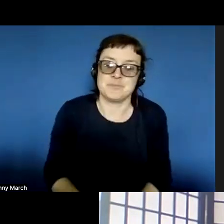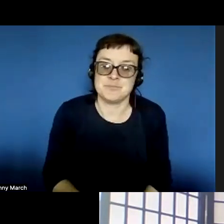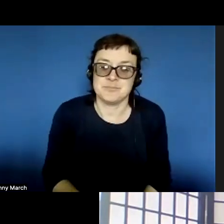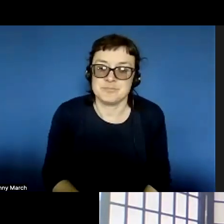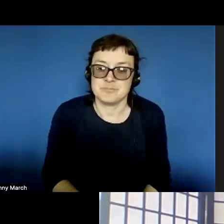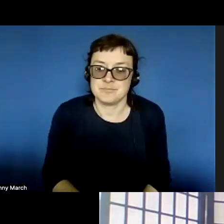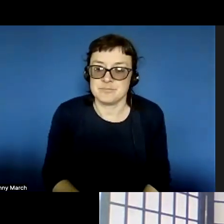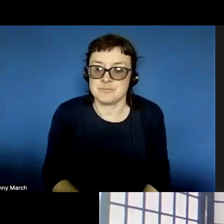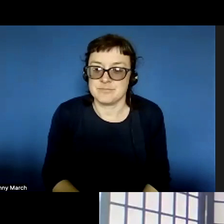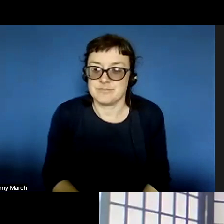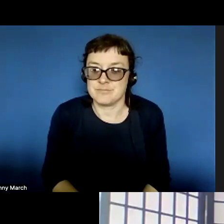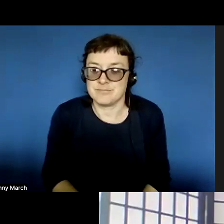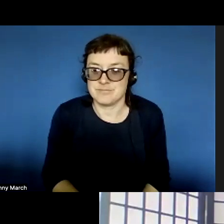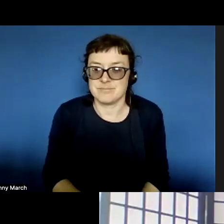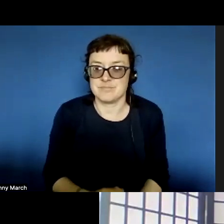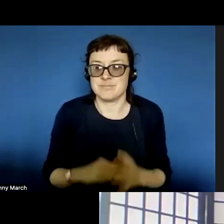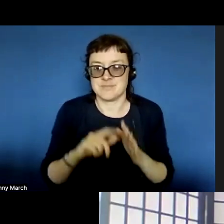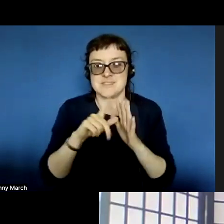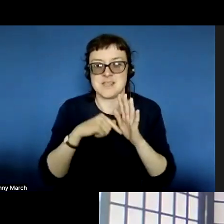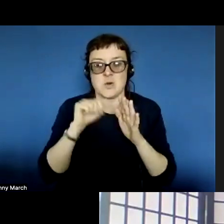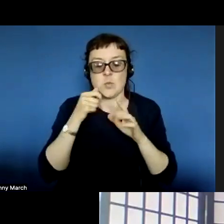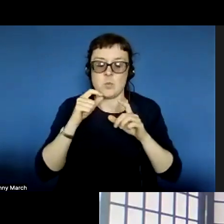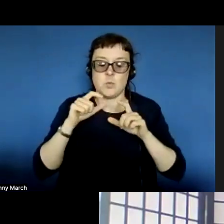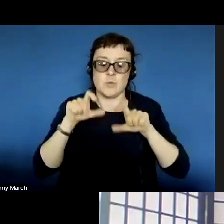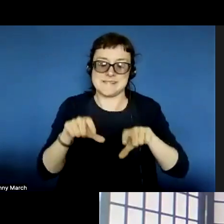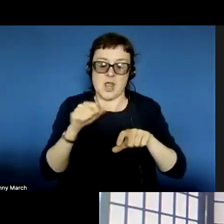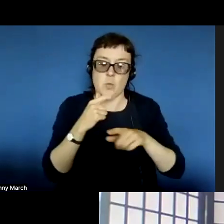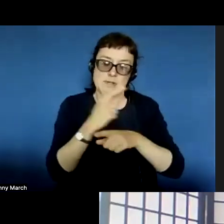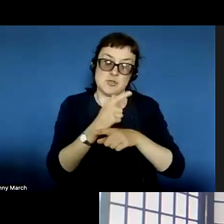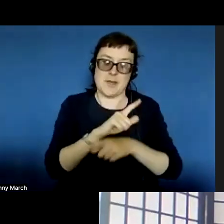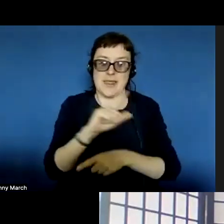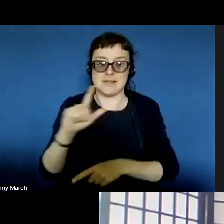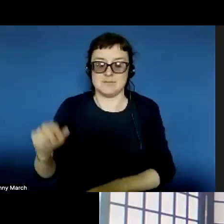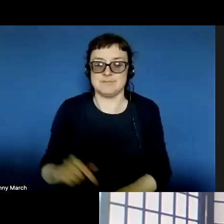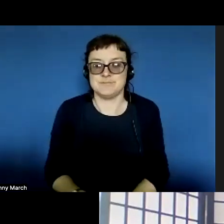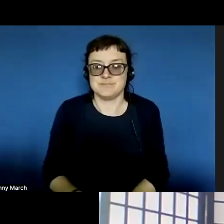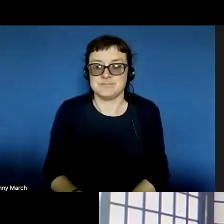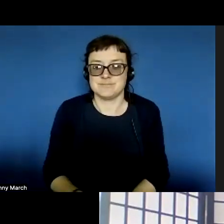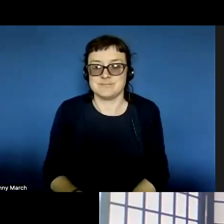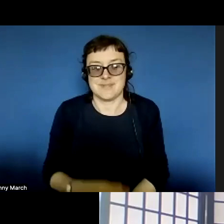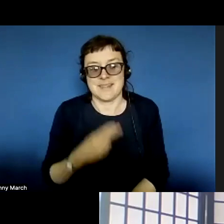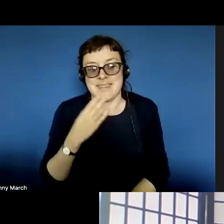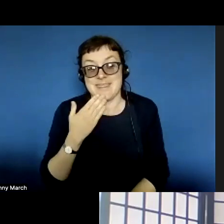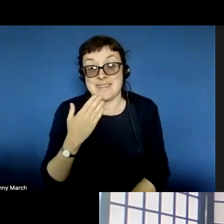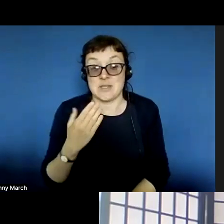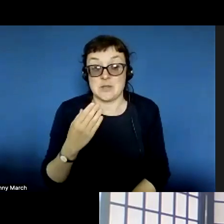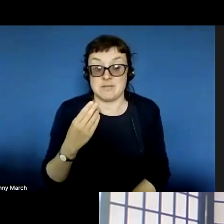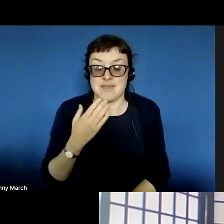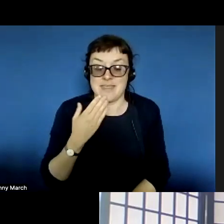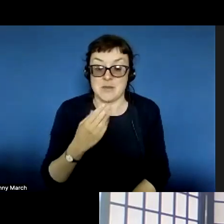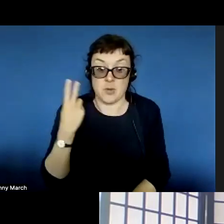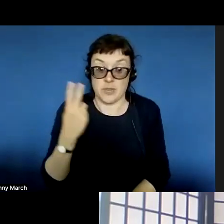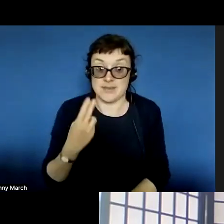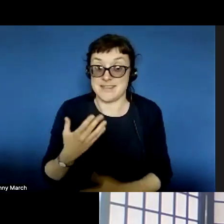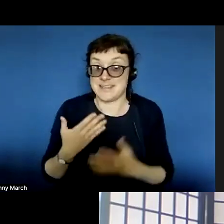Yeah, I'm going to say here so I can talk about stuff later. Oh, brilliant. That would be great. Thank you. Thanks both. So now